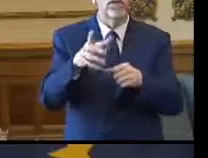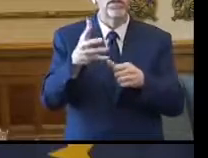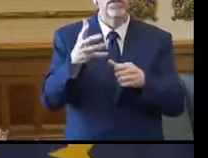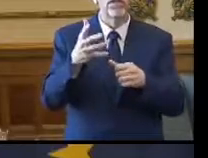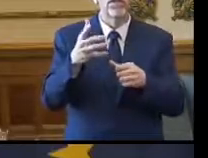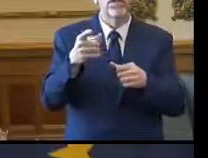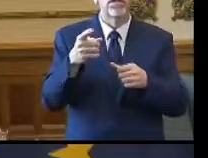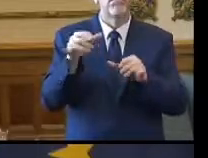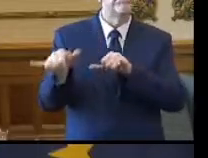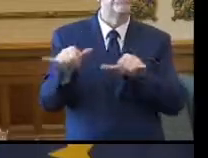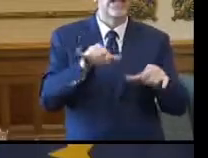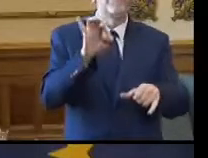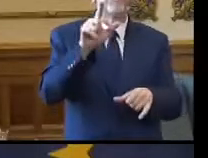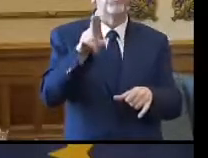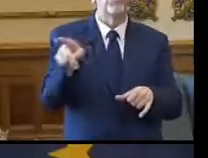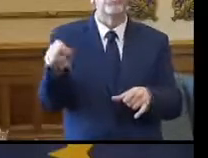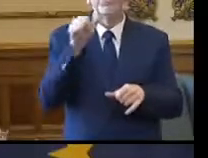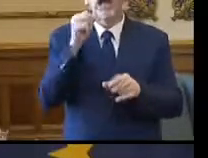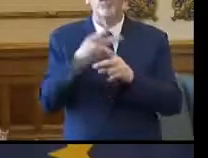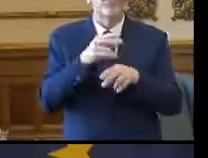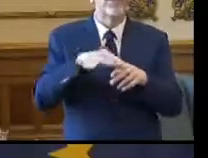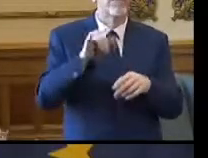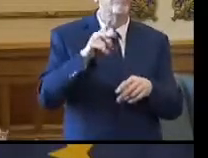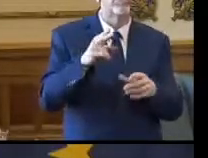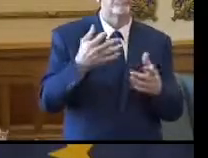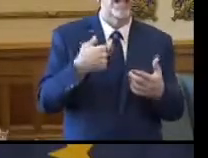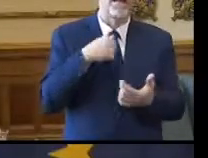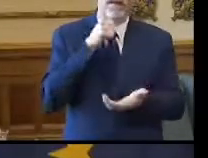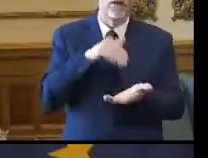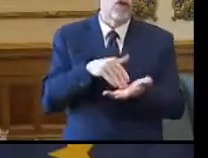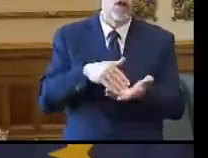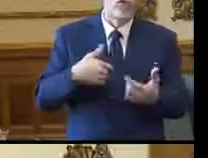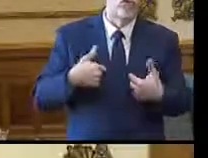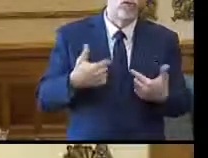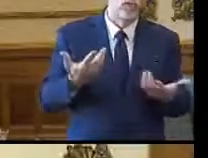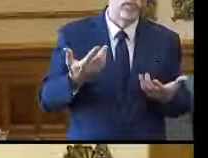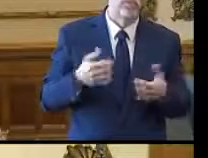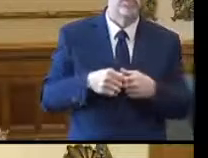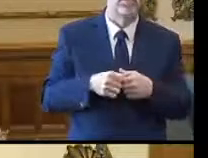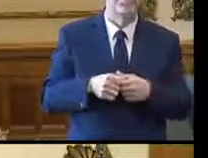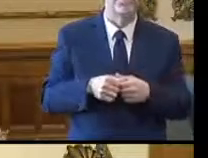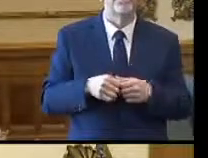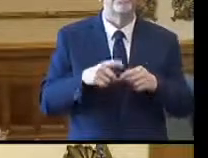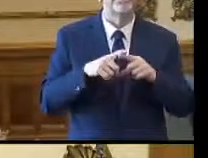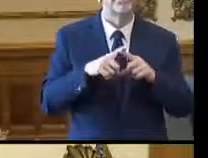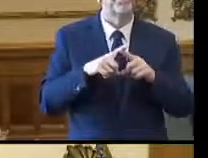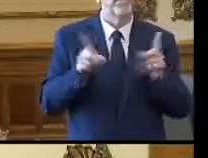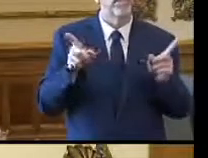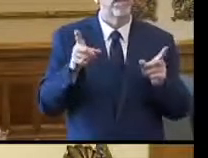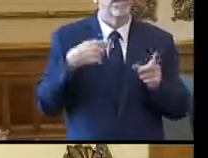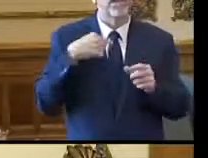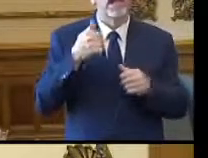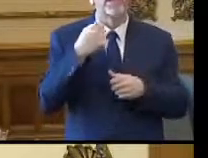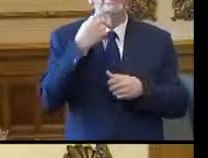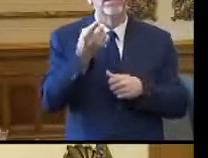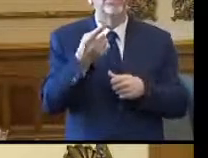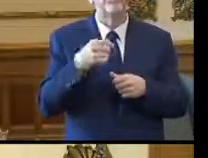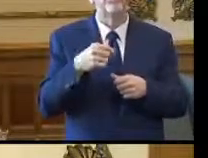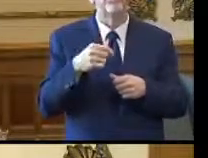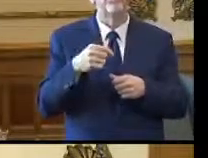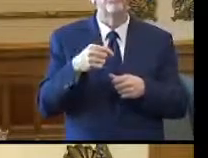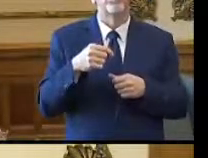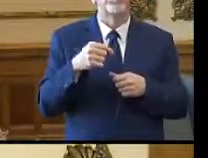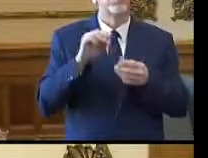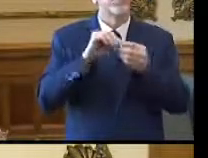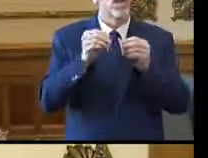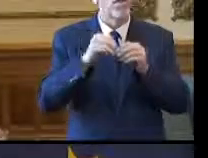than the flu. I'm not the doctor at the table, but I can tell you the volume,